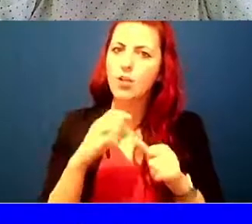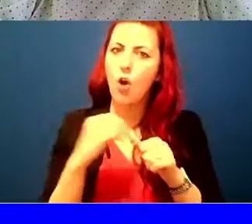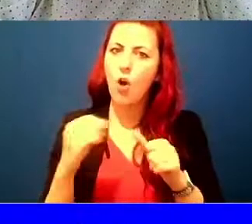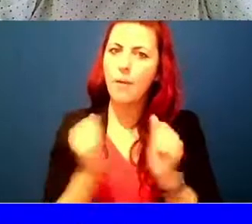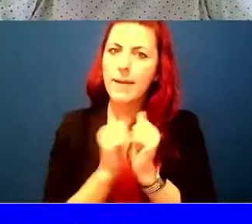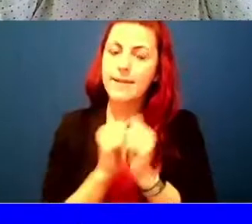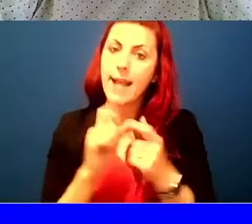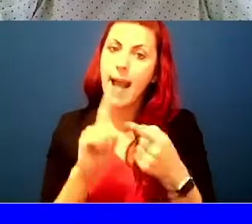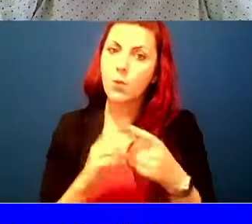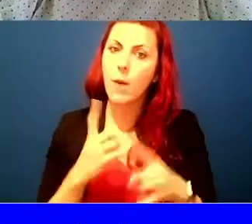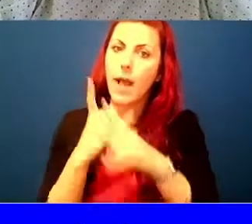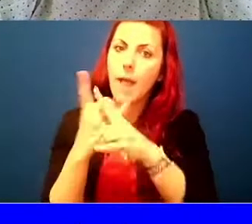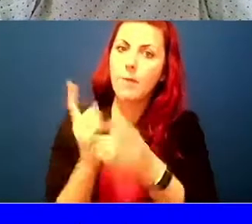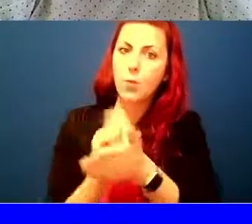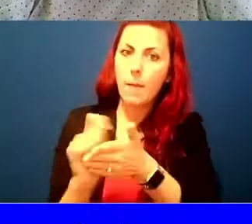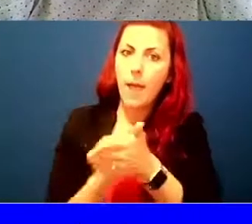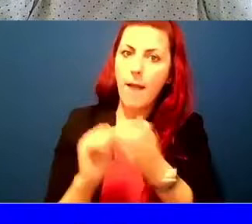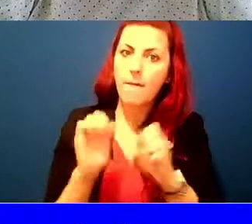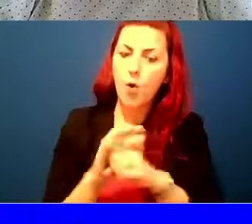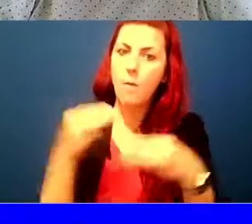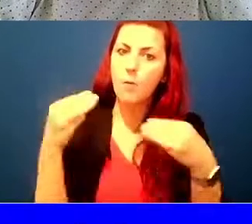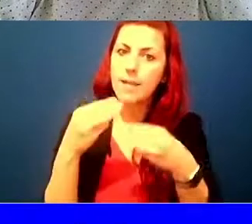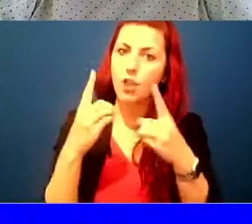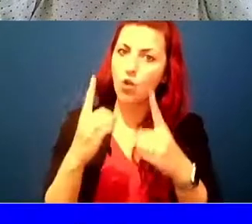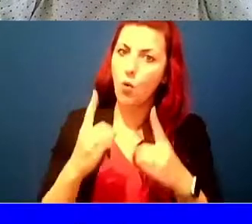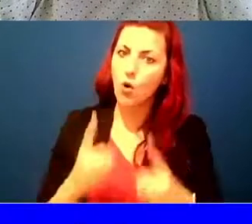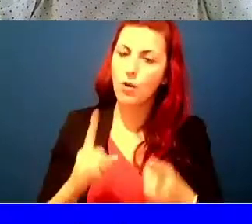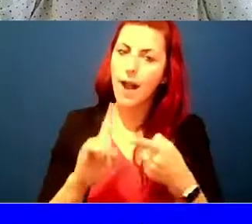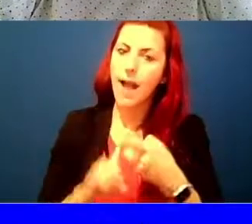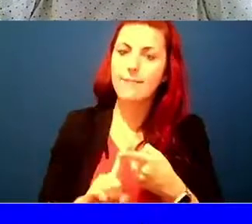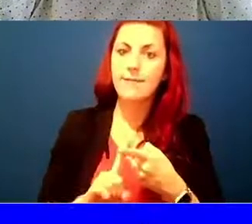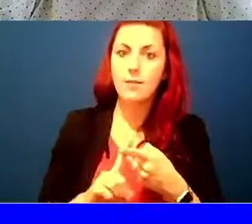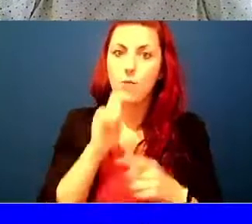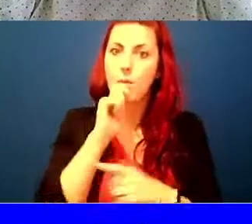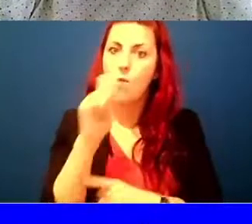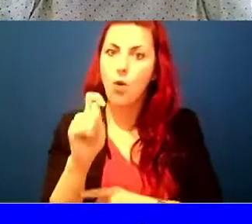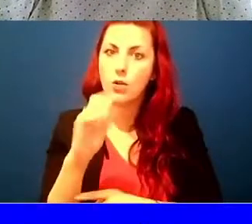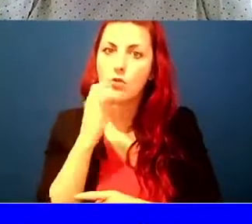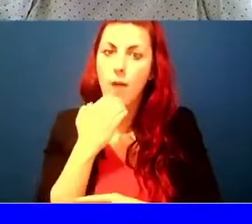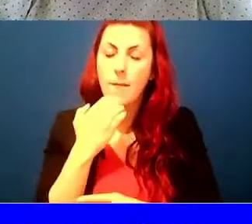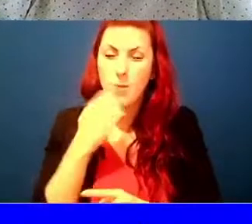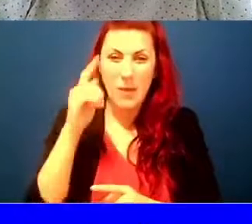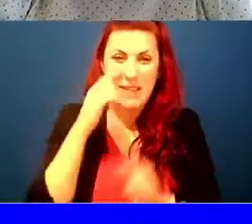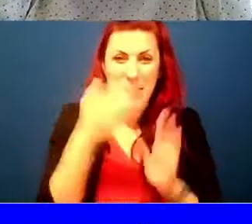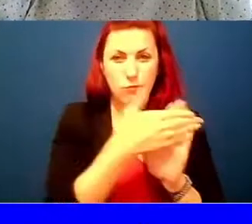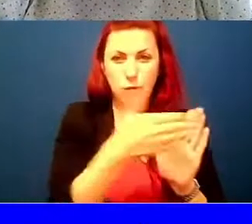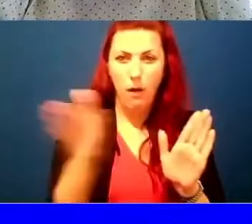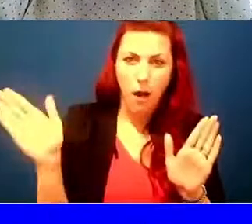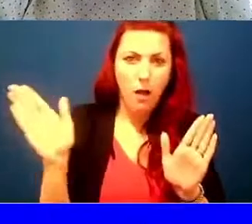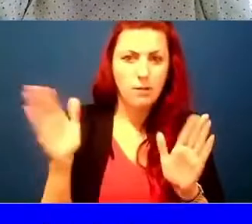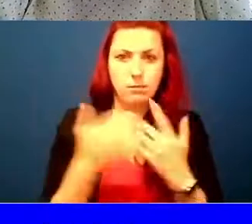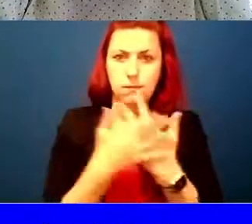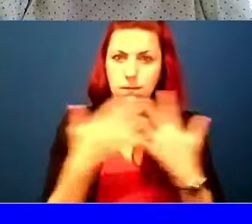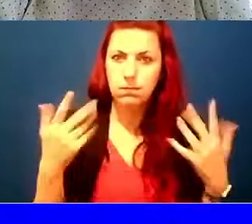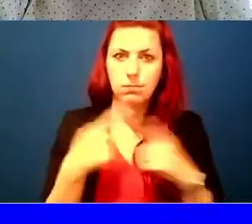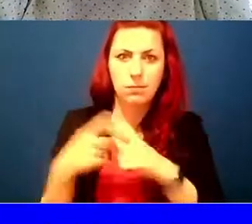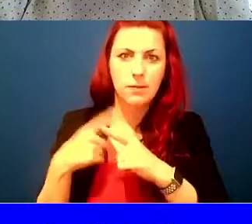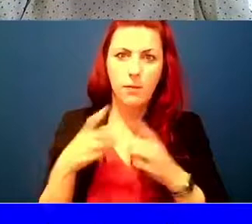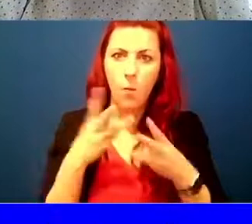protection orders, report crimes, different elements like that. So you can see it's a massive breadth of work. If you could move on, please.